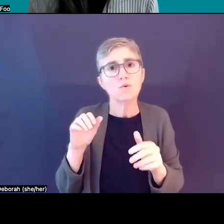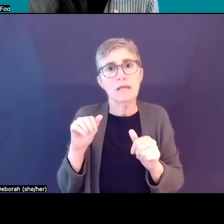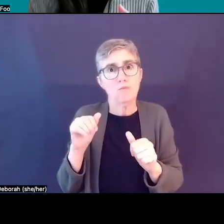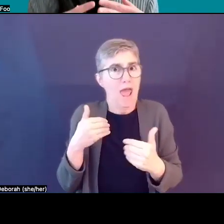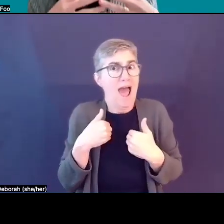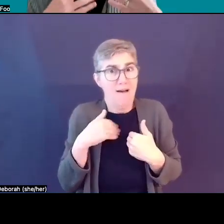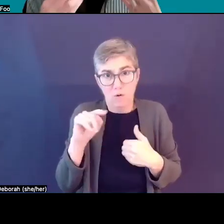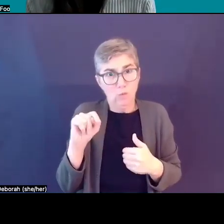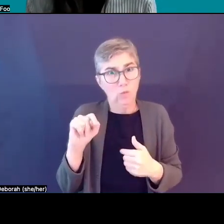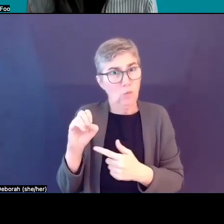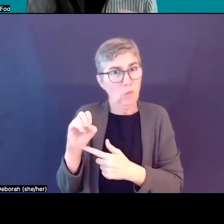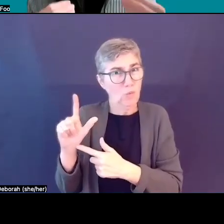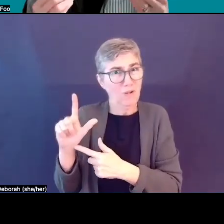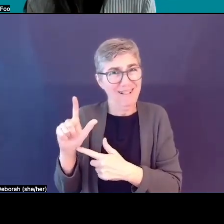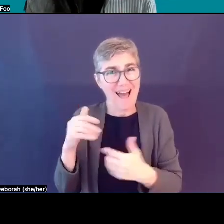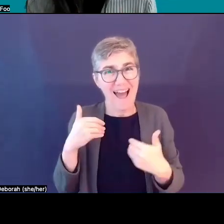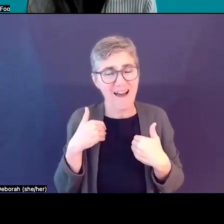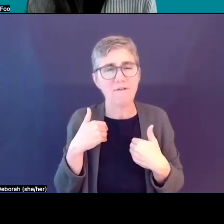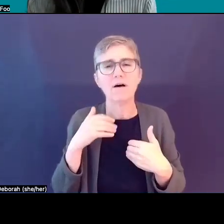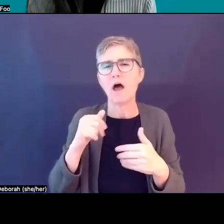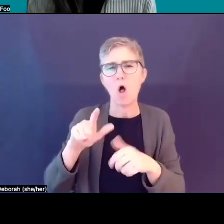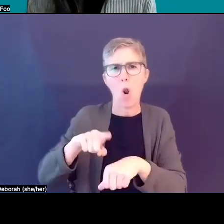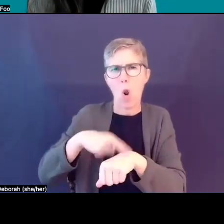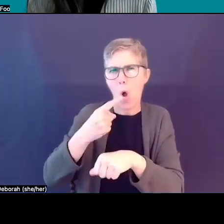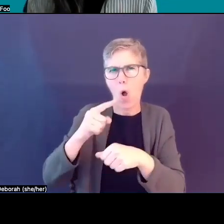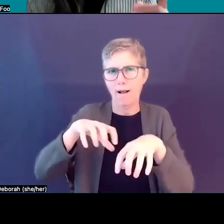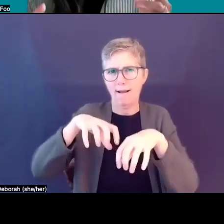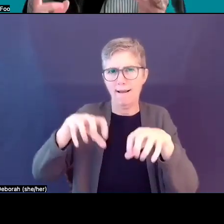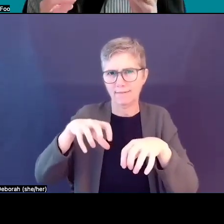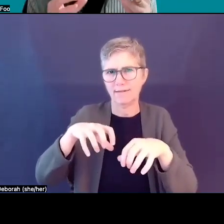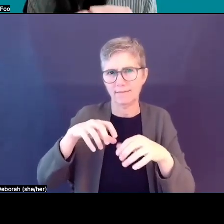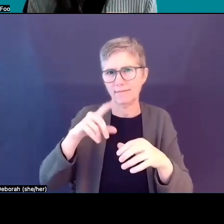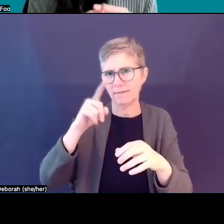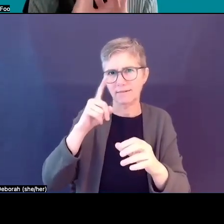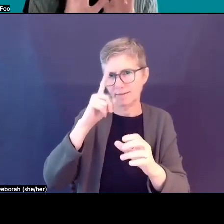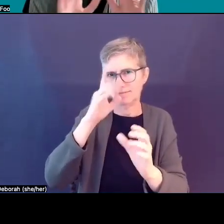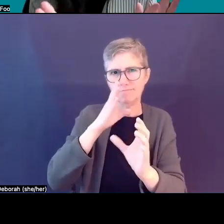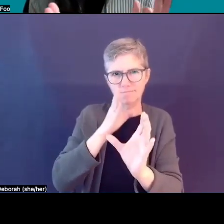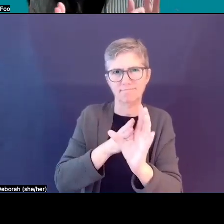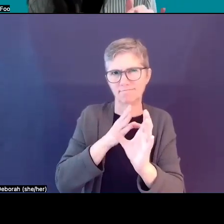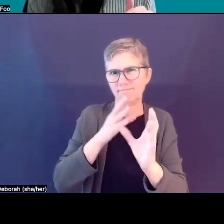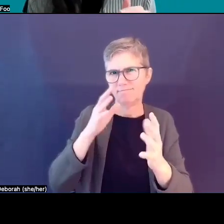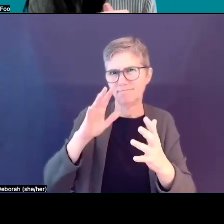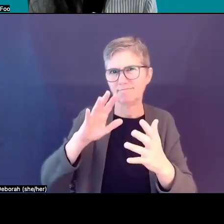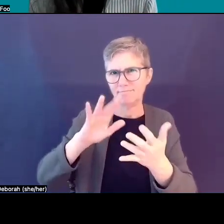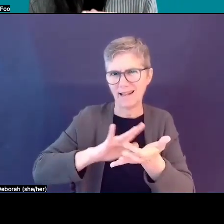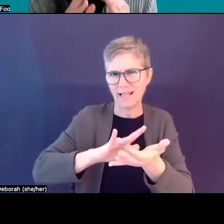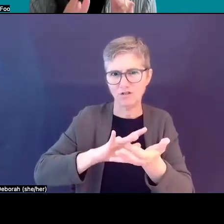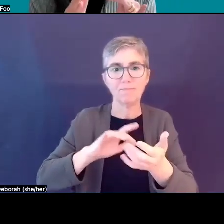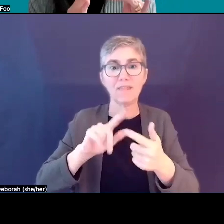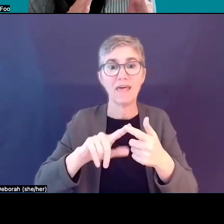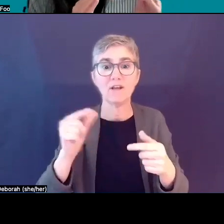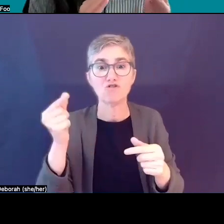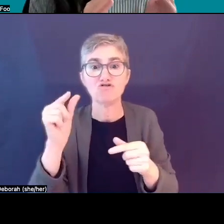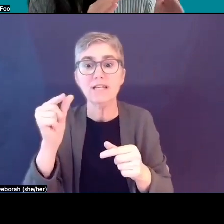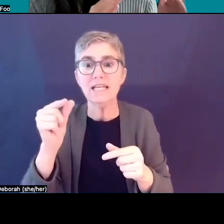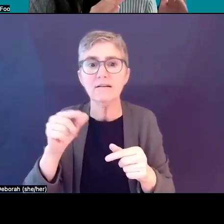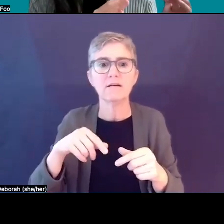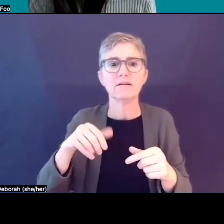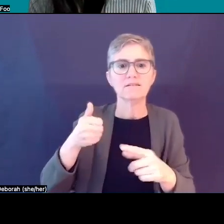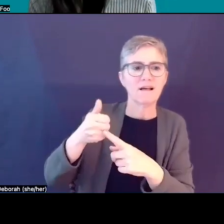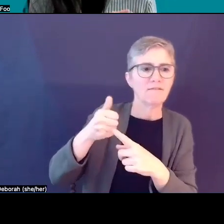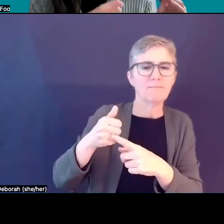it, which is long-acting psychiatric medications. And the medications shown in green on this slide,